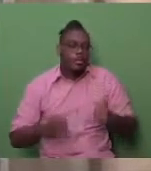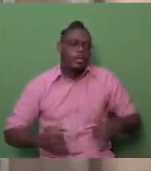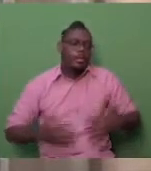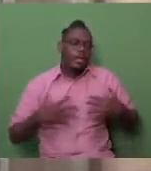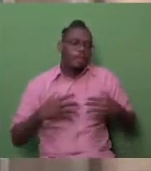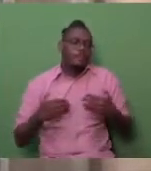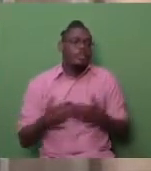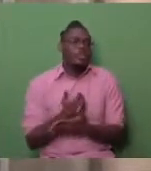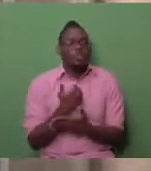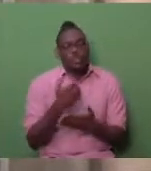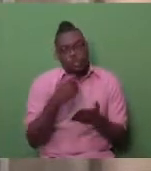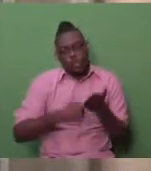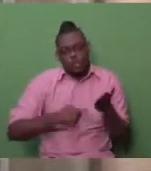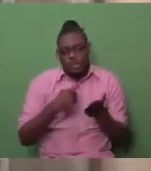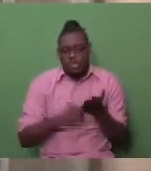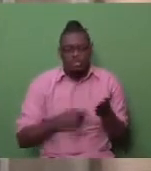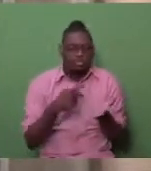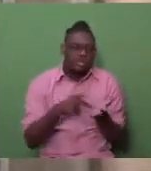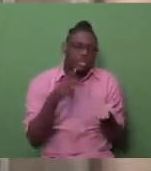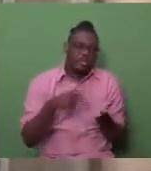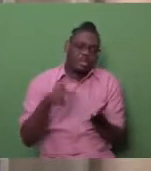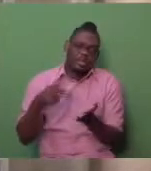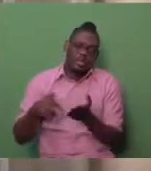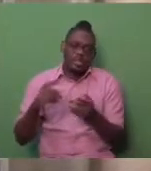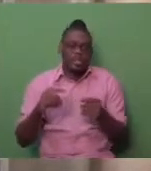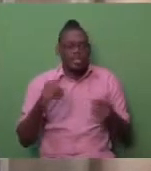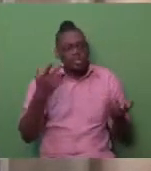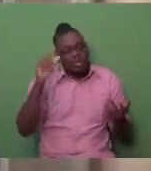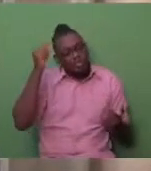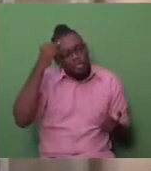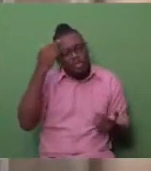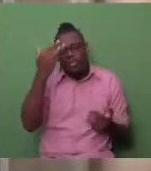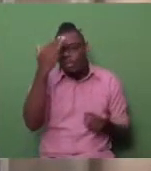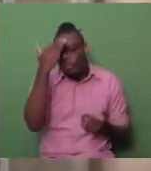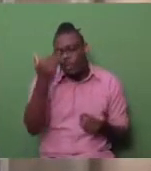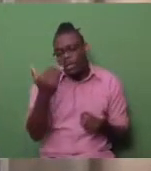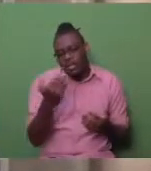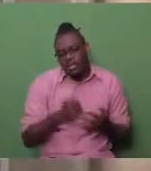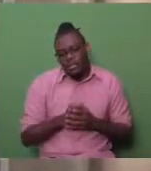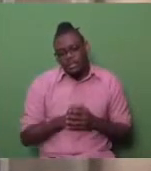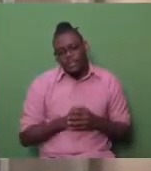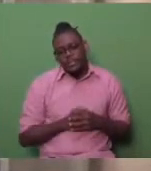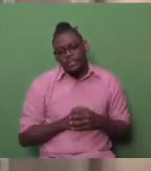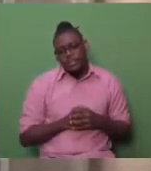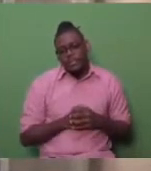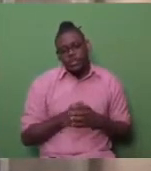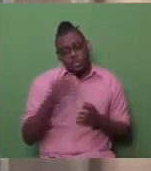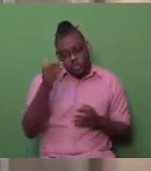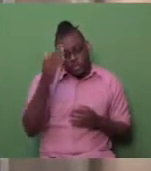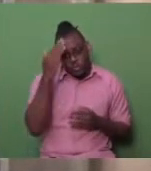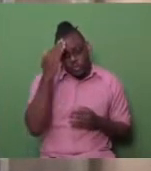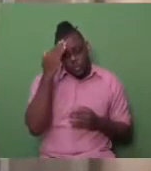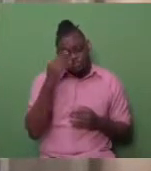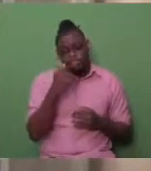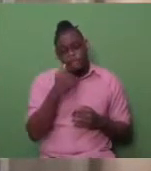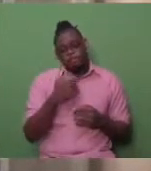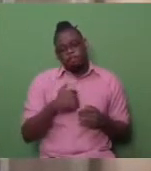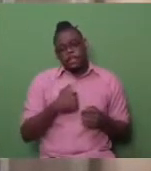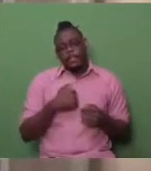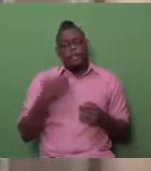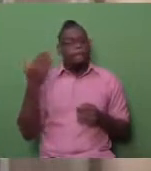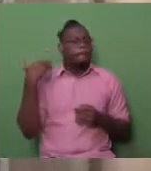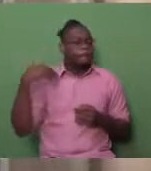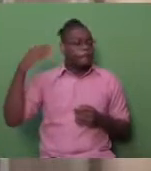knows this, and therefore, I know he used to tell me this from time to time when I'm in the parliament in the past. He's playing smart